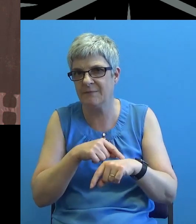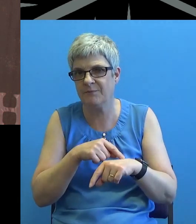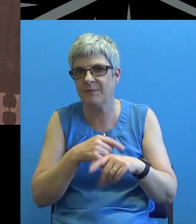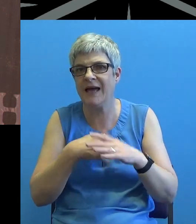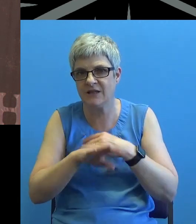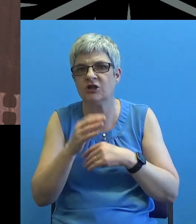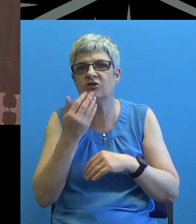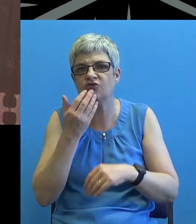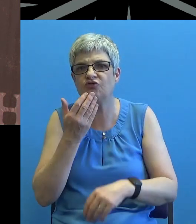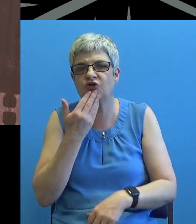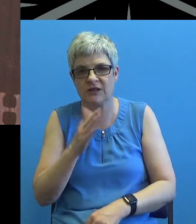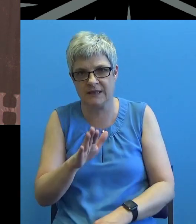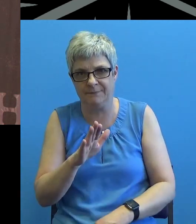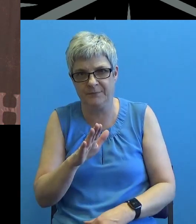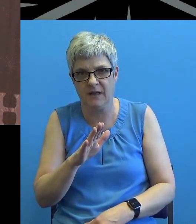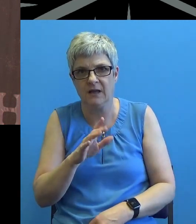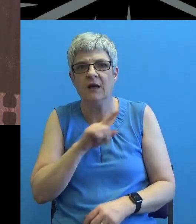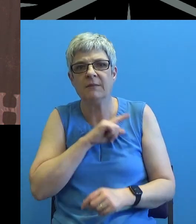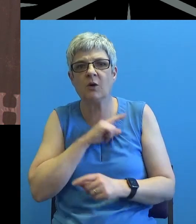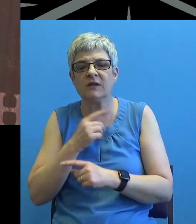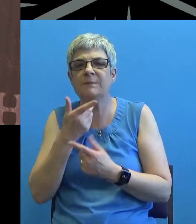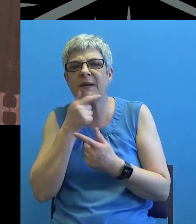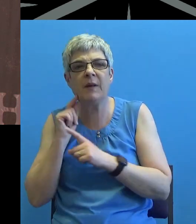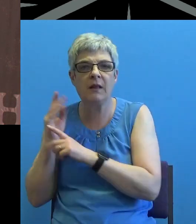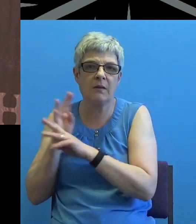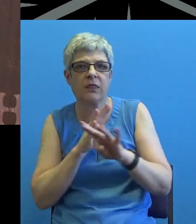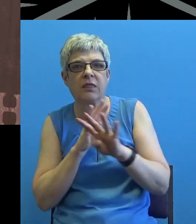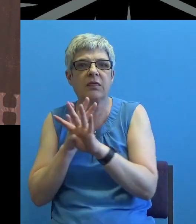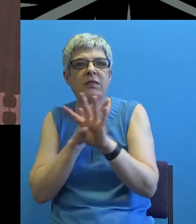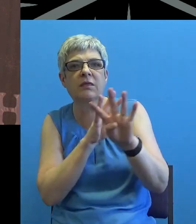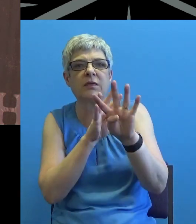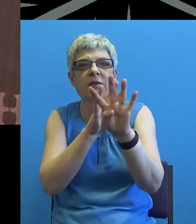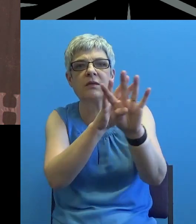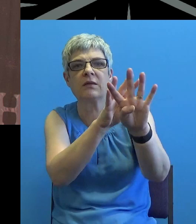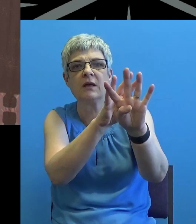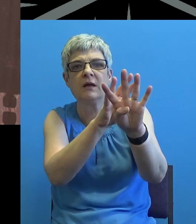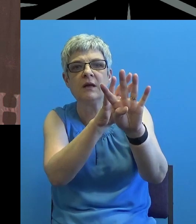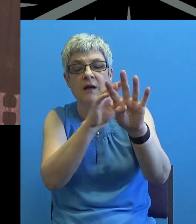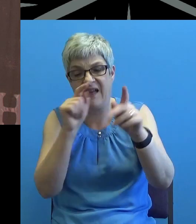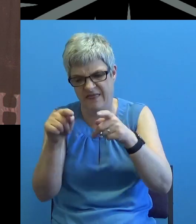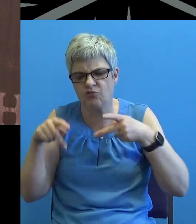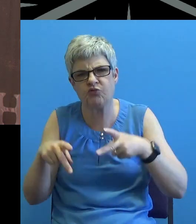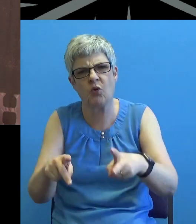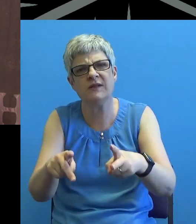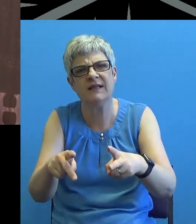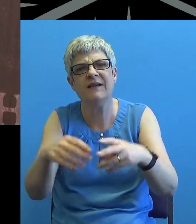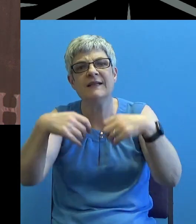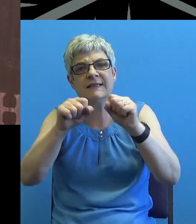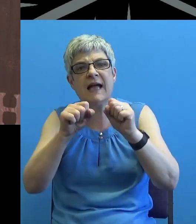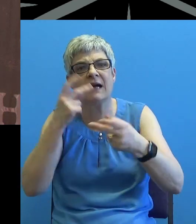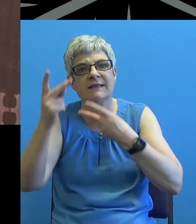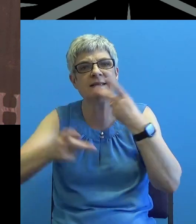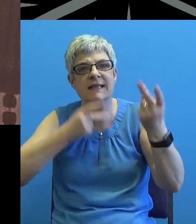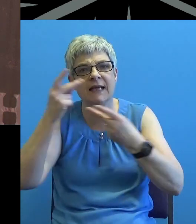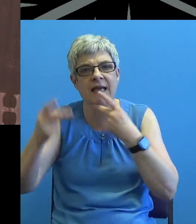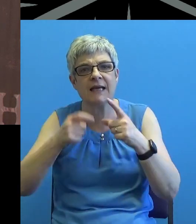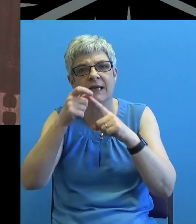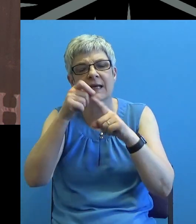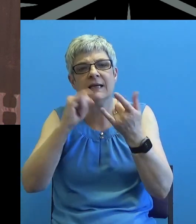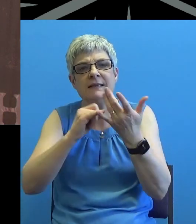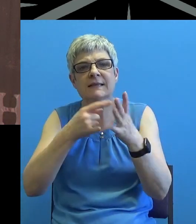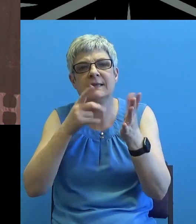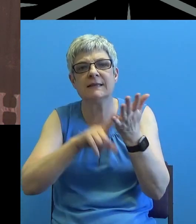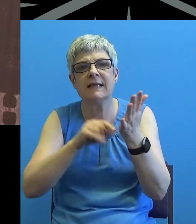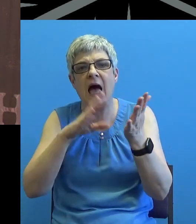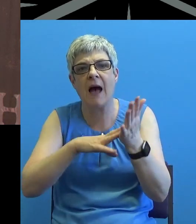Jerusalem. As pilgrims would go up to the city at a certain point on the road, they would begin by singing Psalm